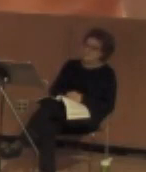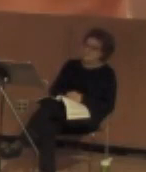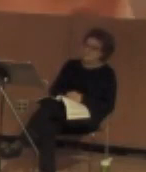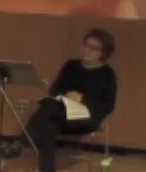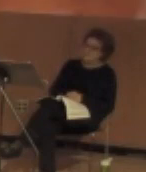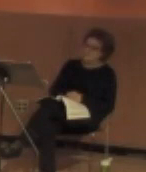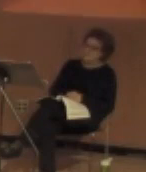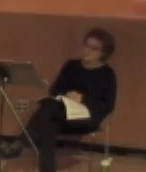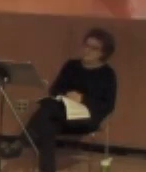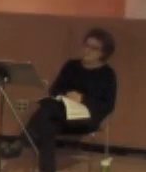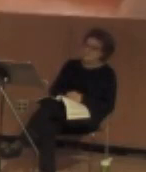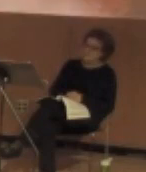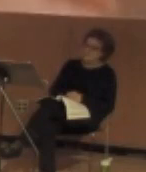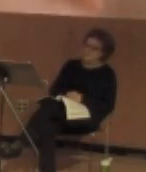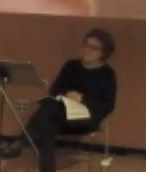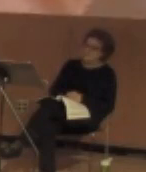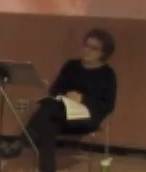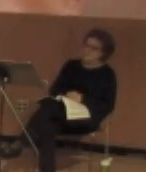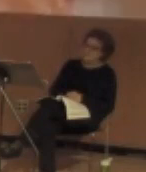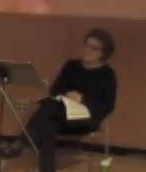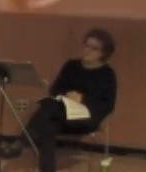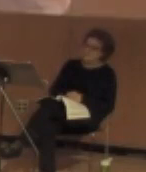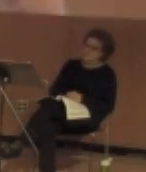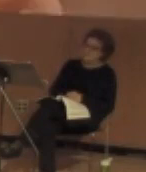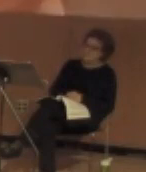that oh I know